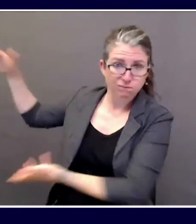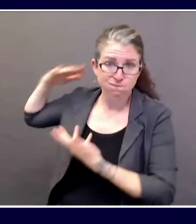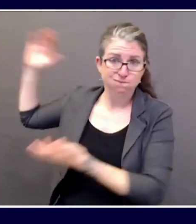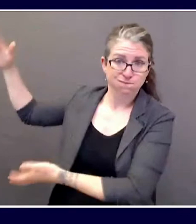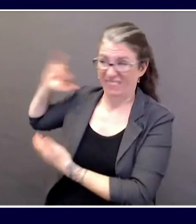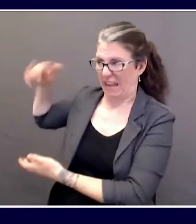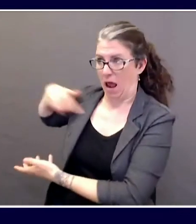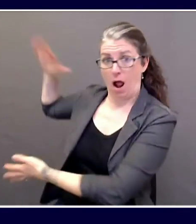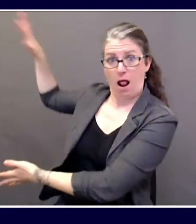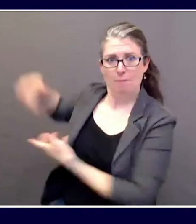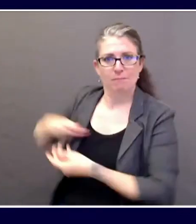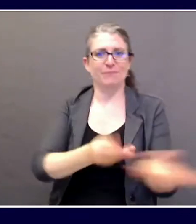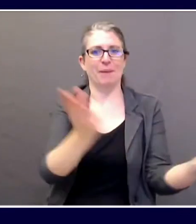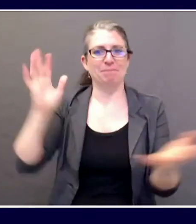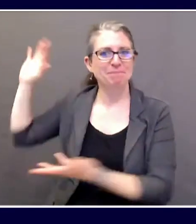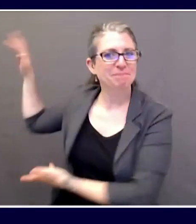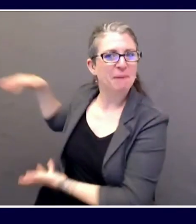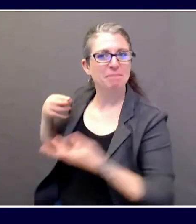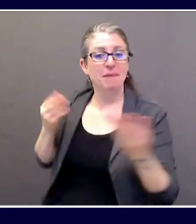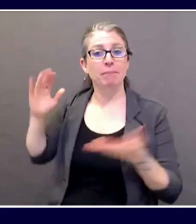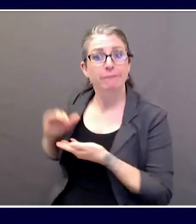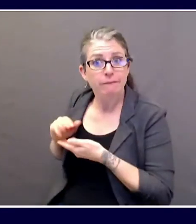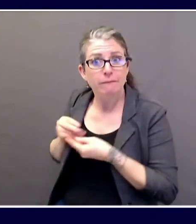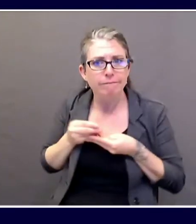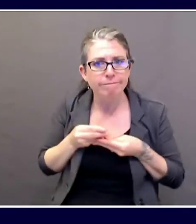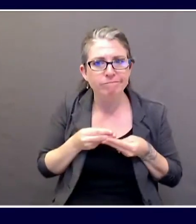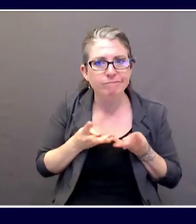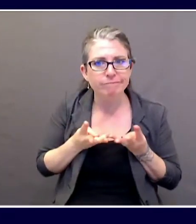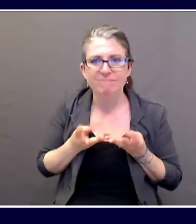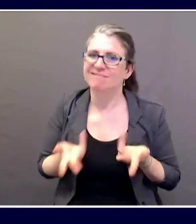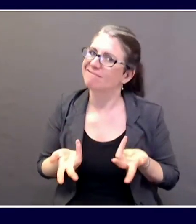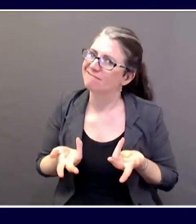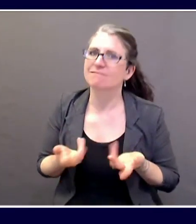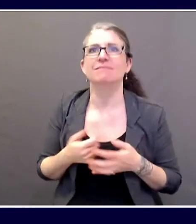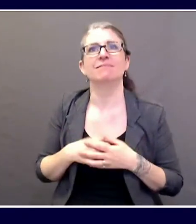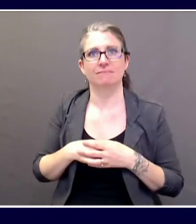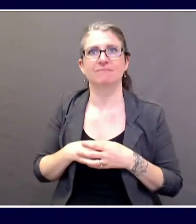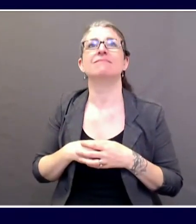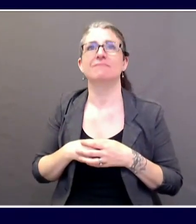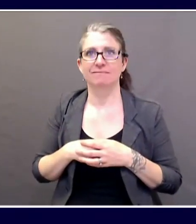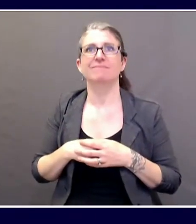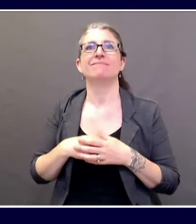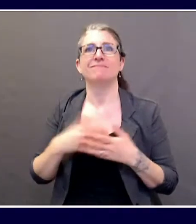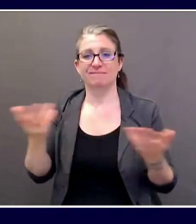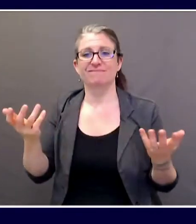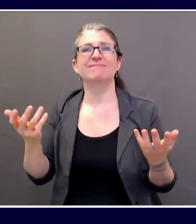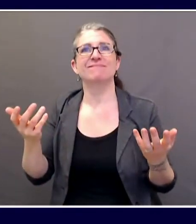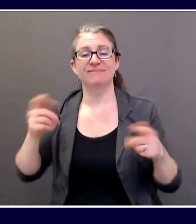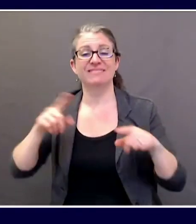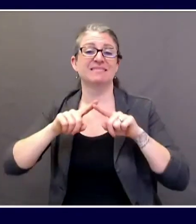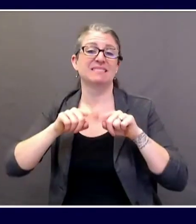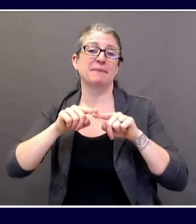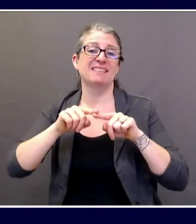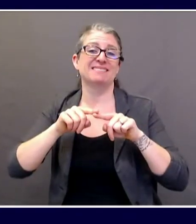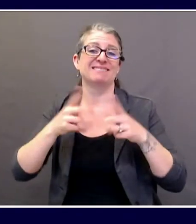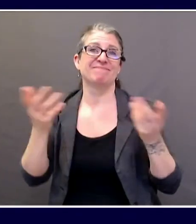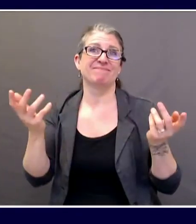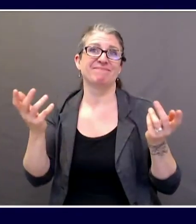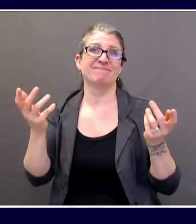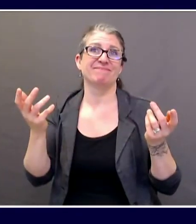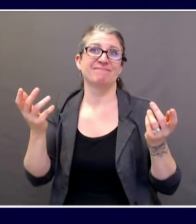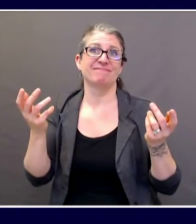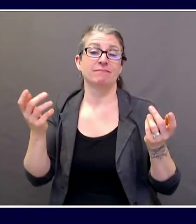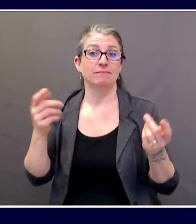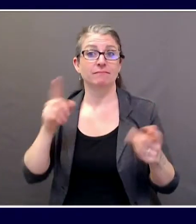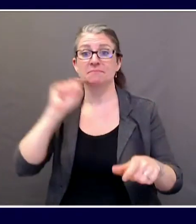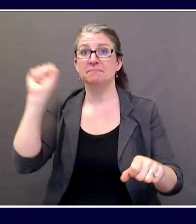are fluctuations. We've made sure that we've allocated a lot of vaccine to rural parts of the state, like Washington County,